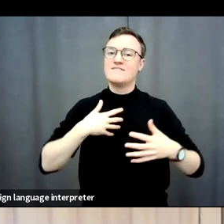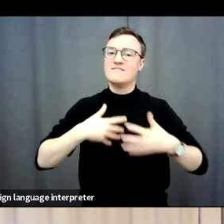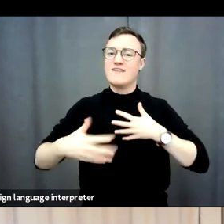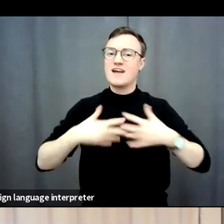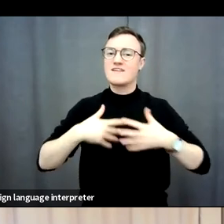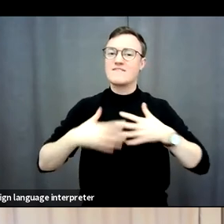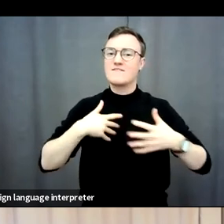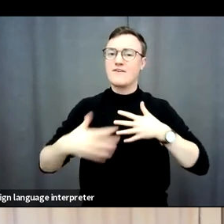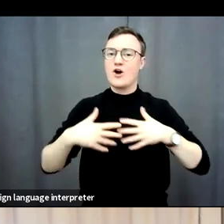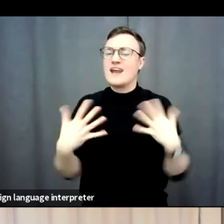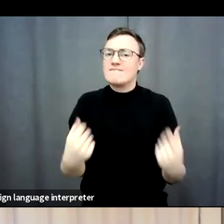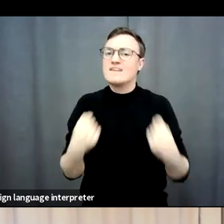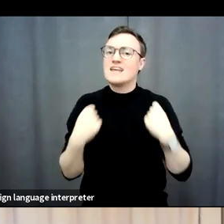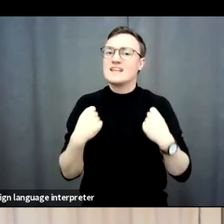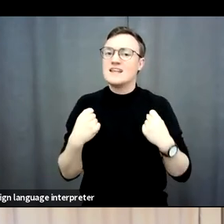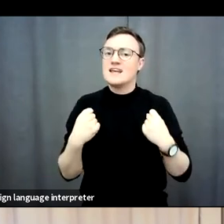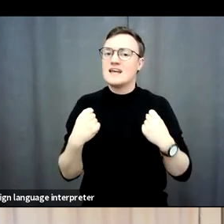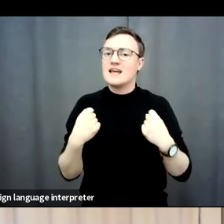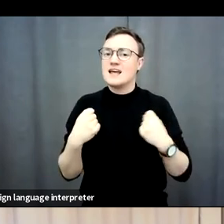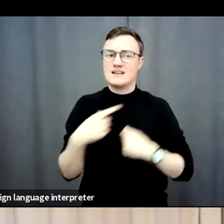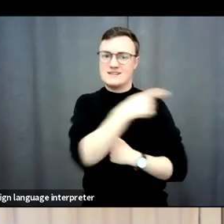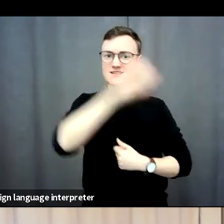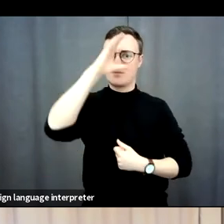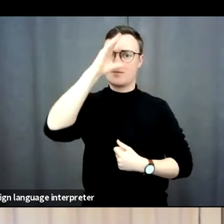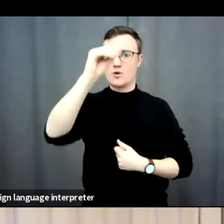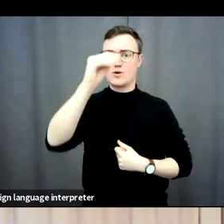Why is it so important to have all this knowledge